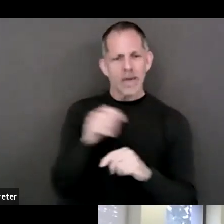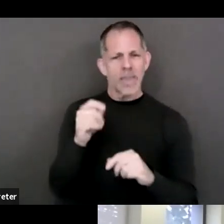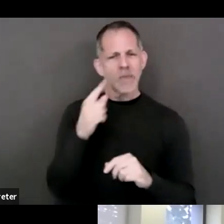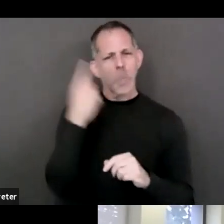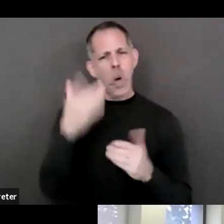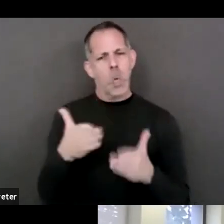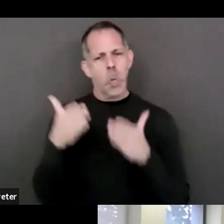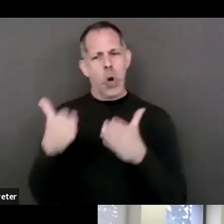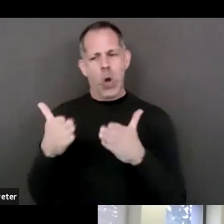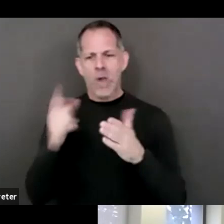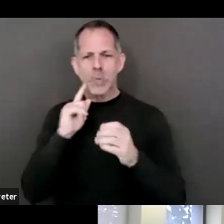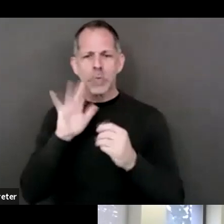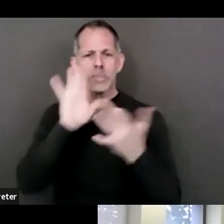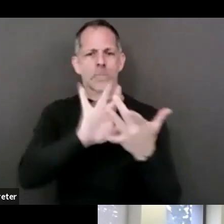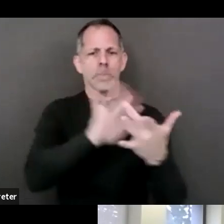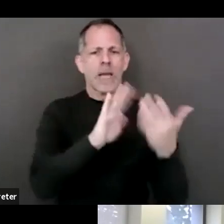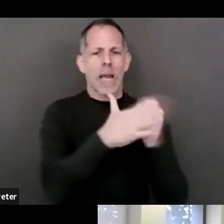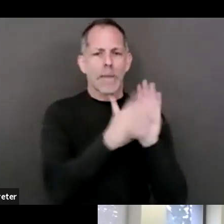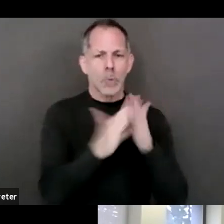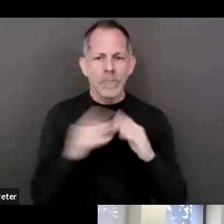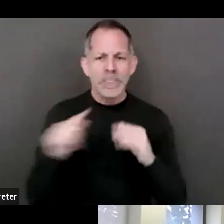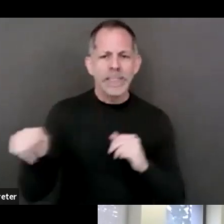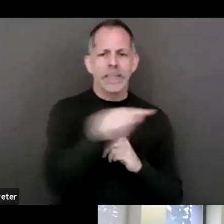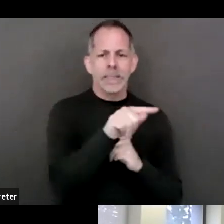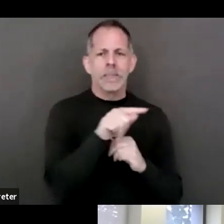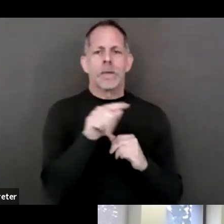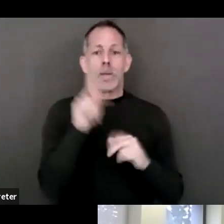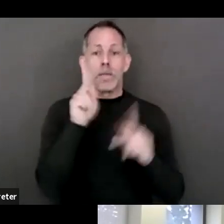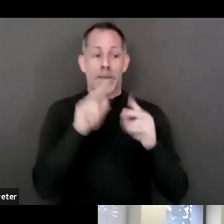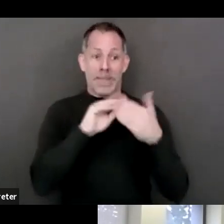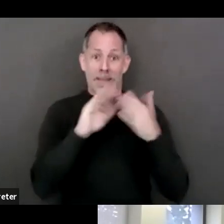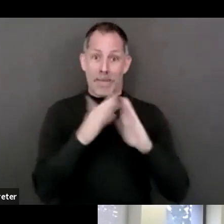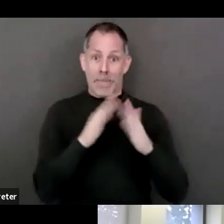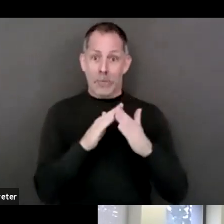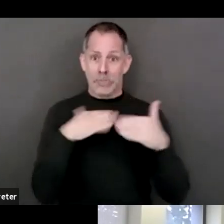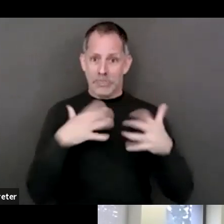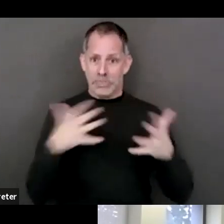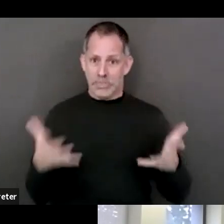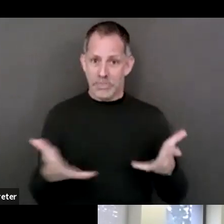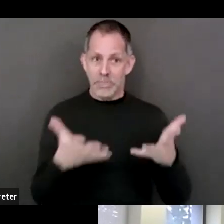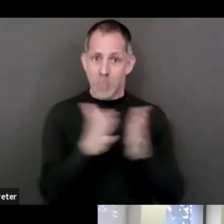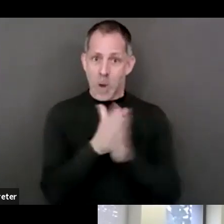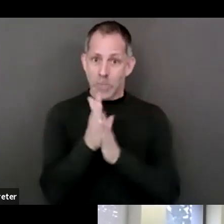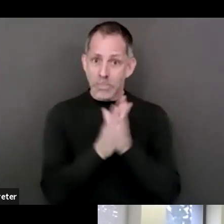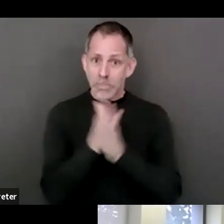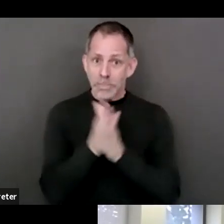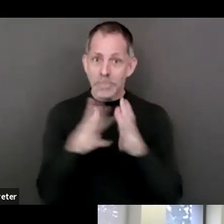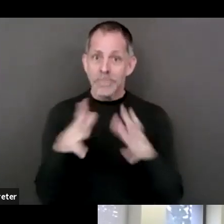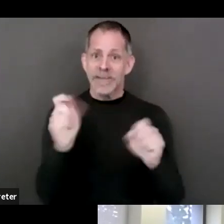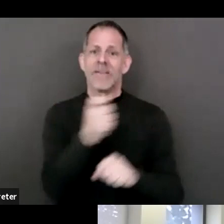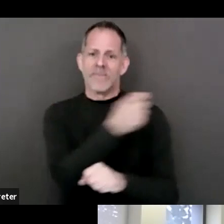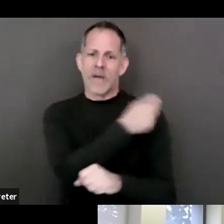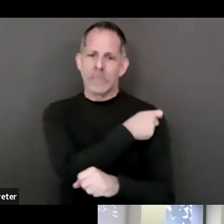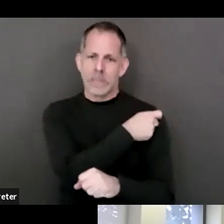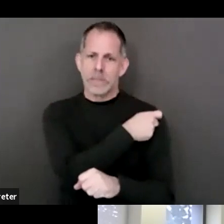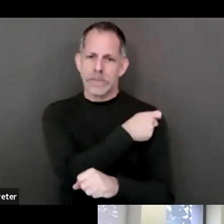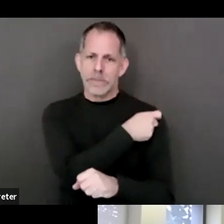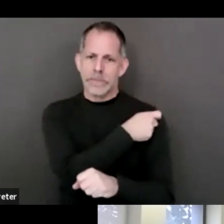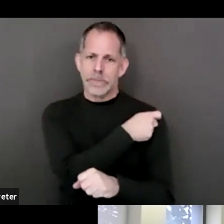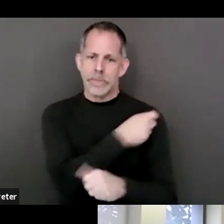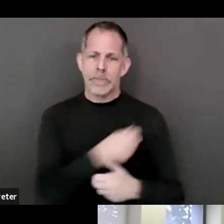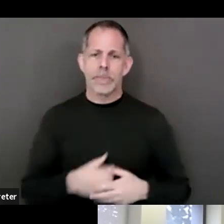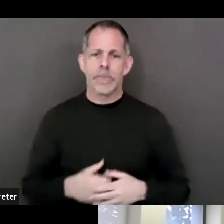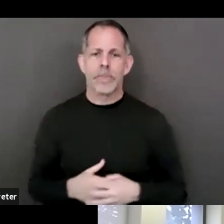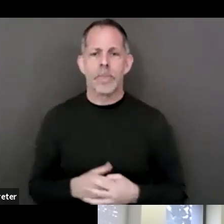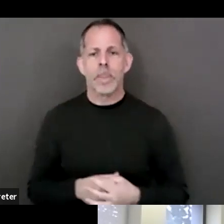communities to place a higher value on vaccine maybe than they already have, and to